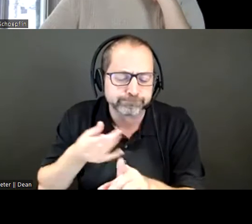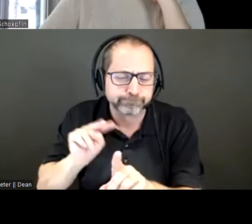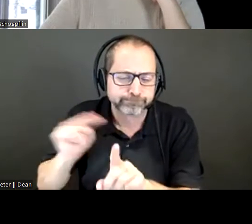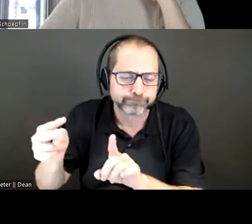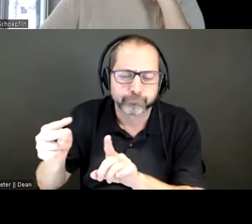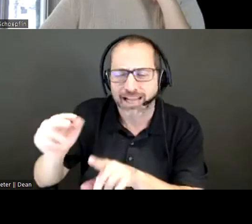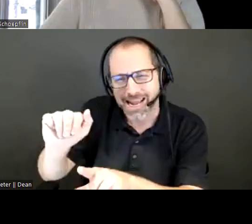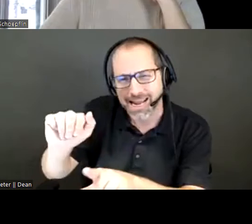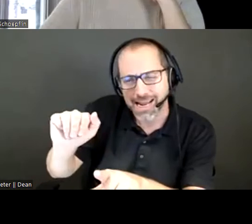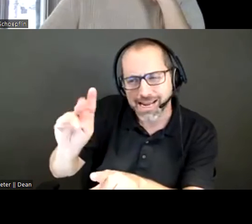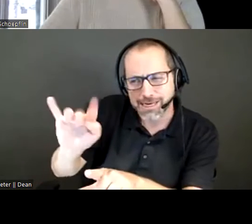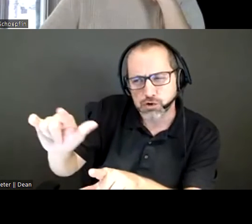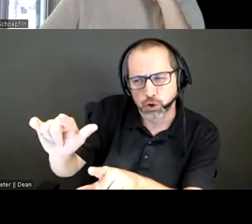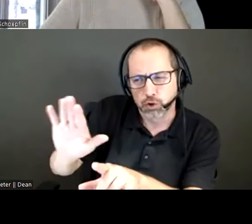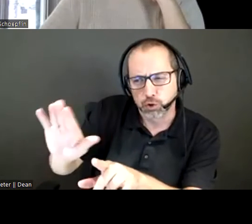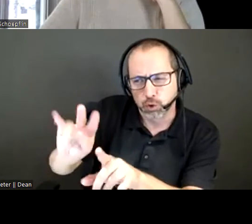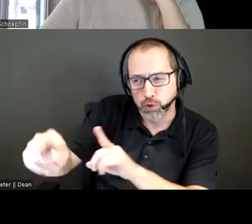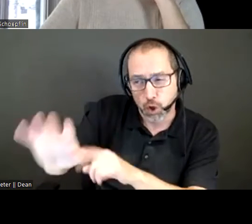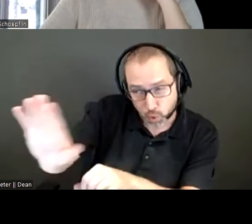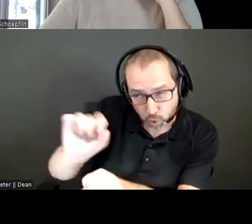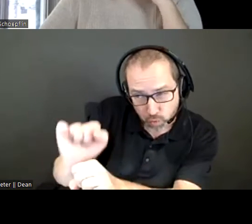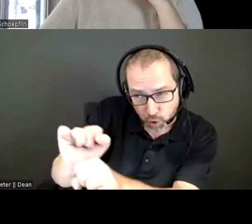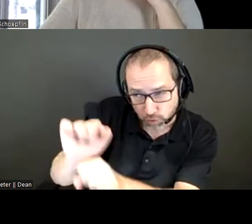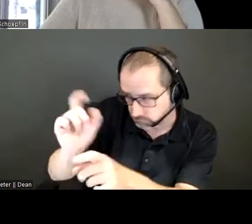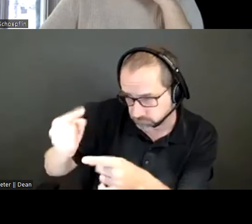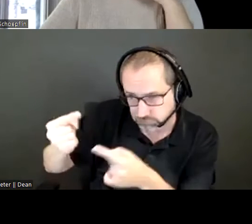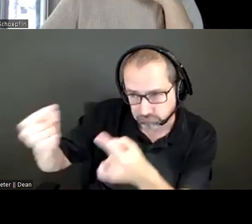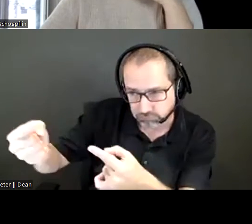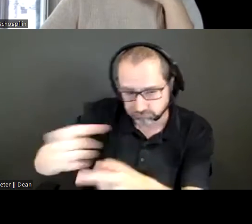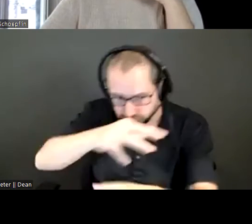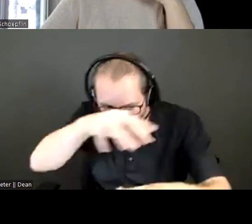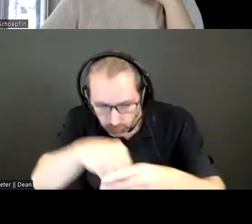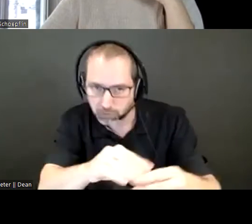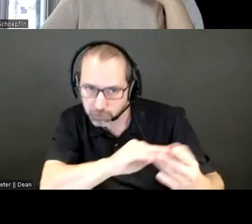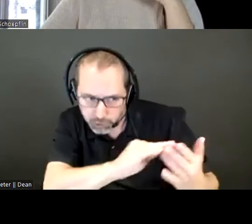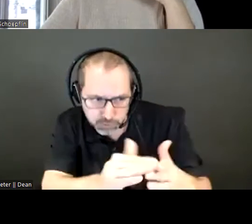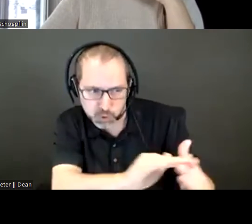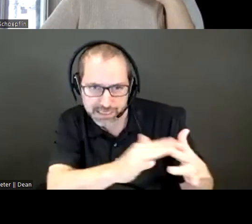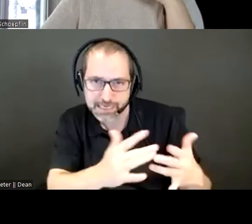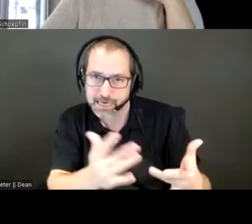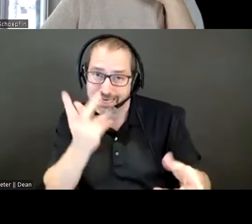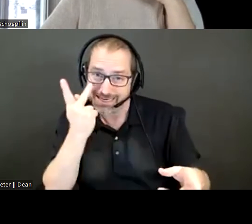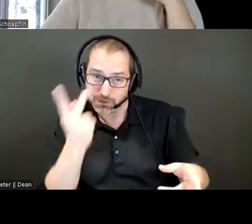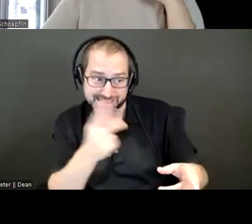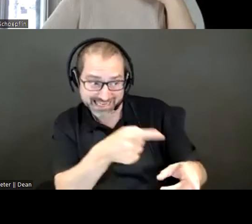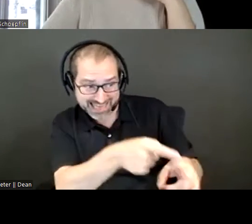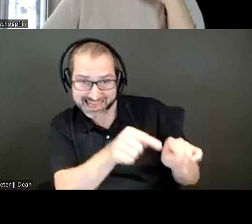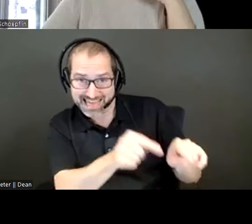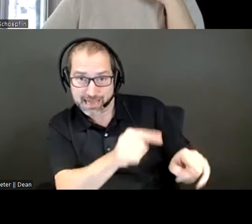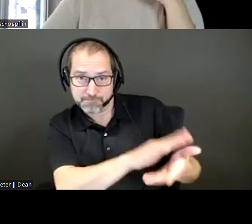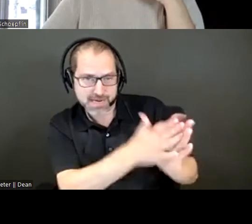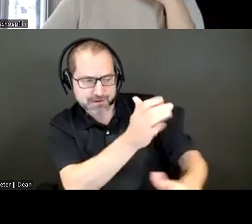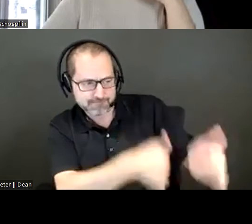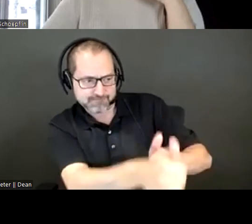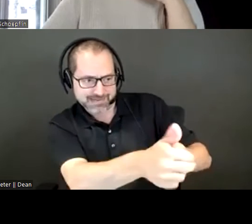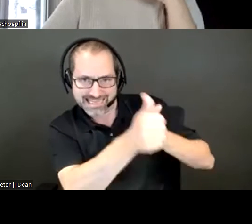Angel, from work that you've been doing in the community, have you seen leadership happening in terms of making change to ensure